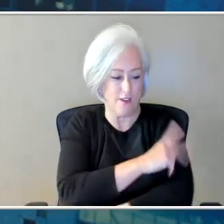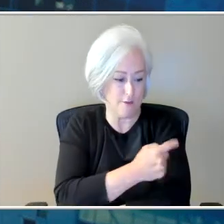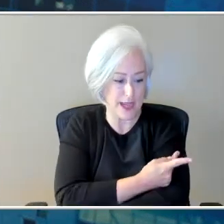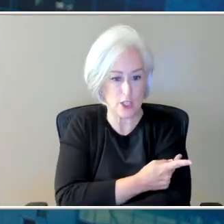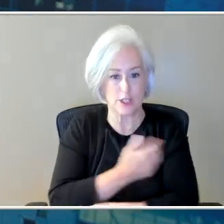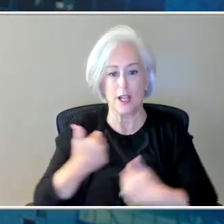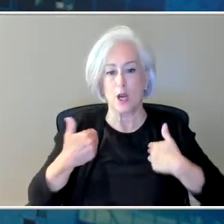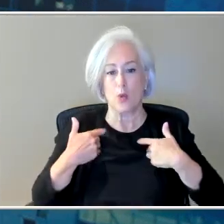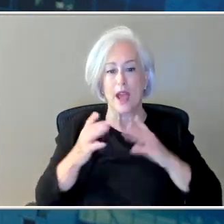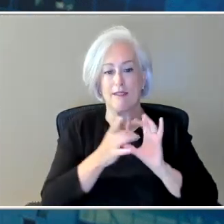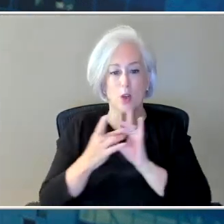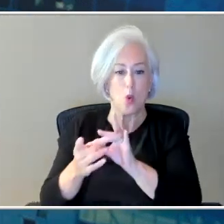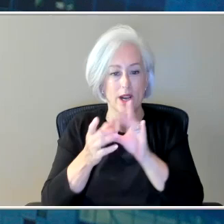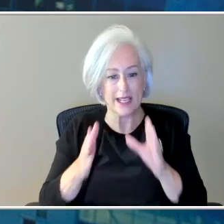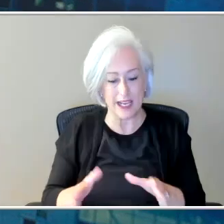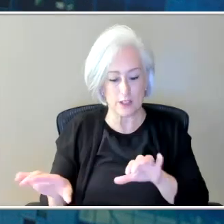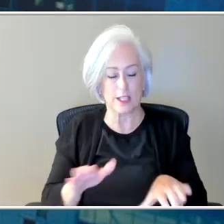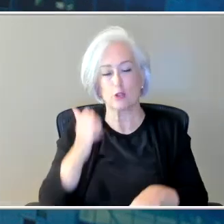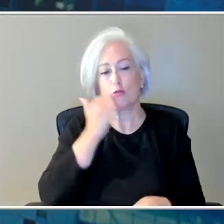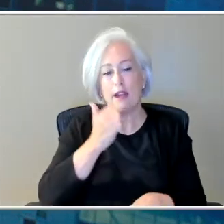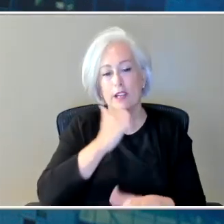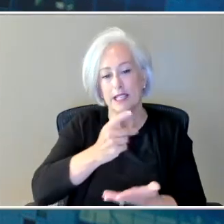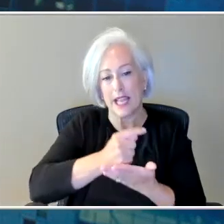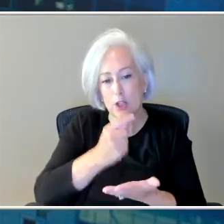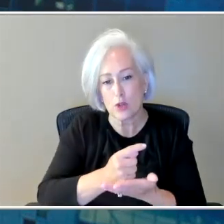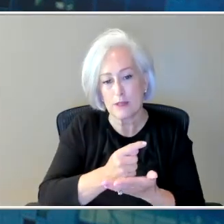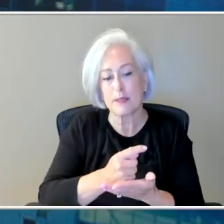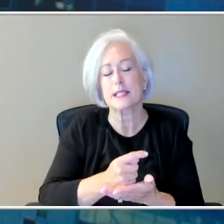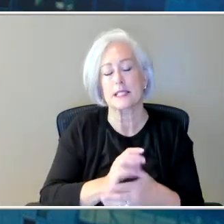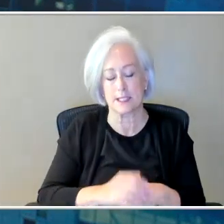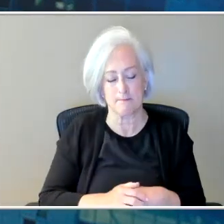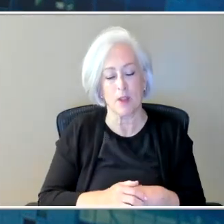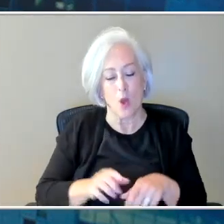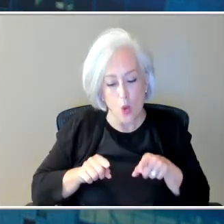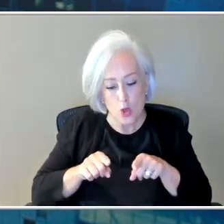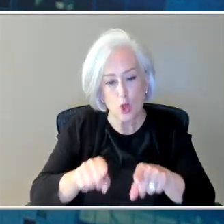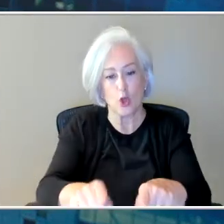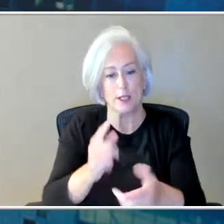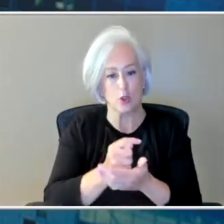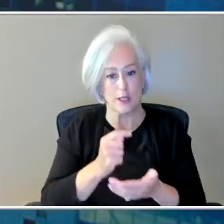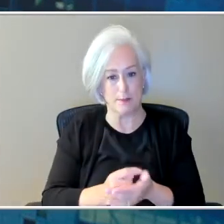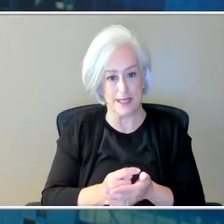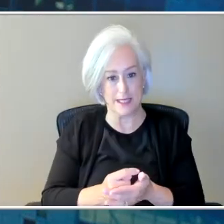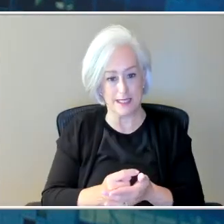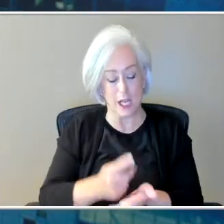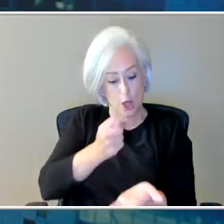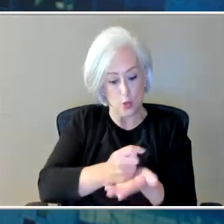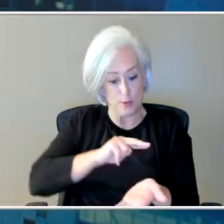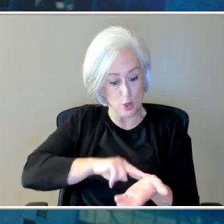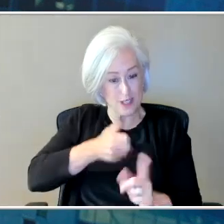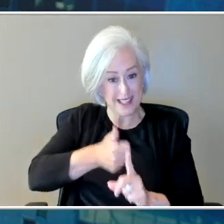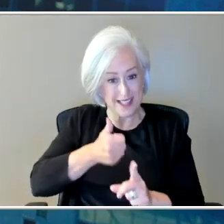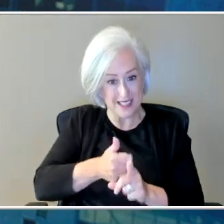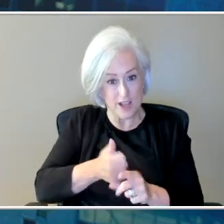day-to-day treatment coordination while a patient's going through their treatment. And the treatment nurses themselves that are giving the infusions and radiation